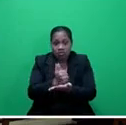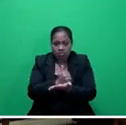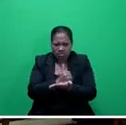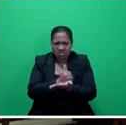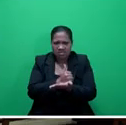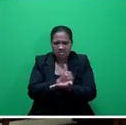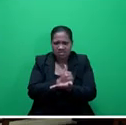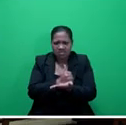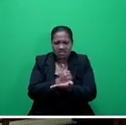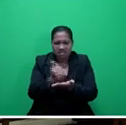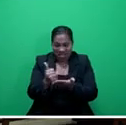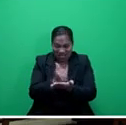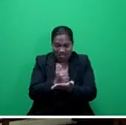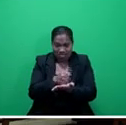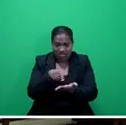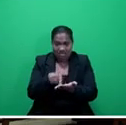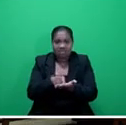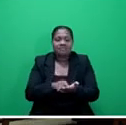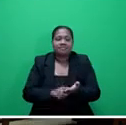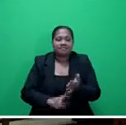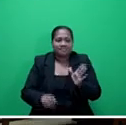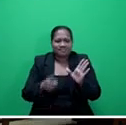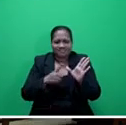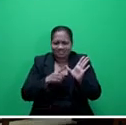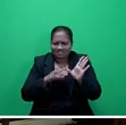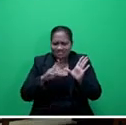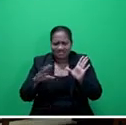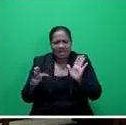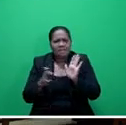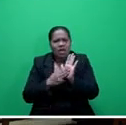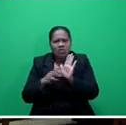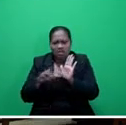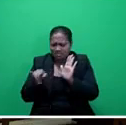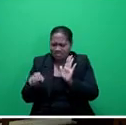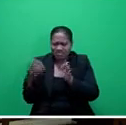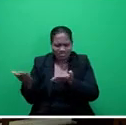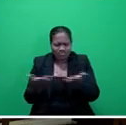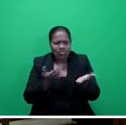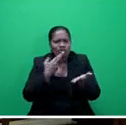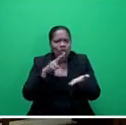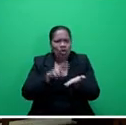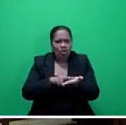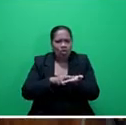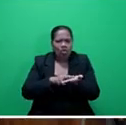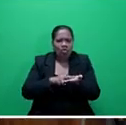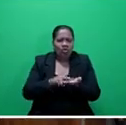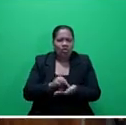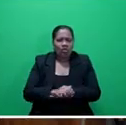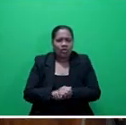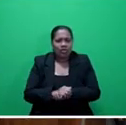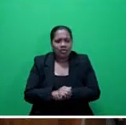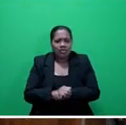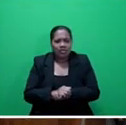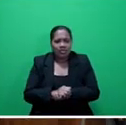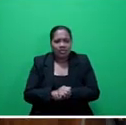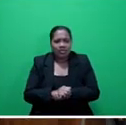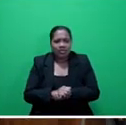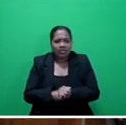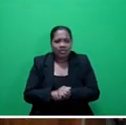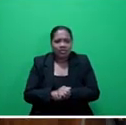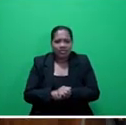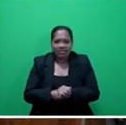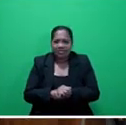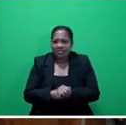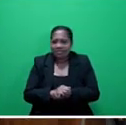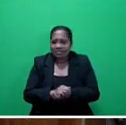Alvik Maharaj, to table his report. You have the floor, sir. Thank you, Honourable Speaker.